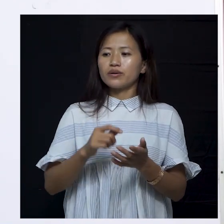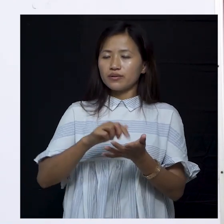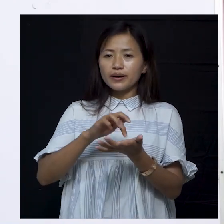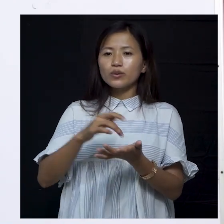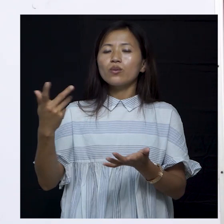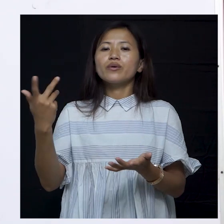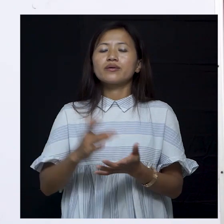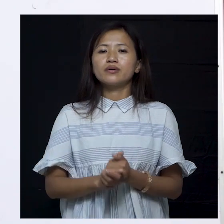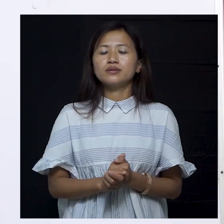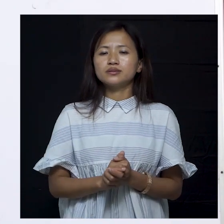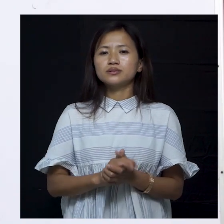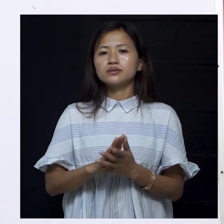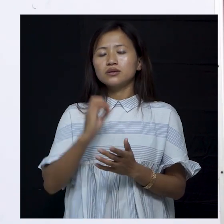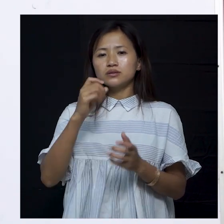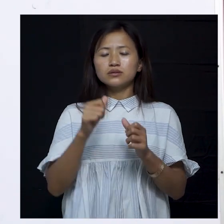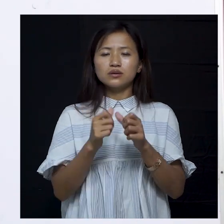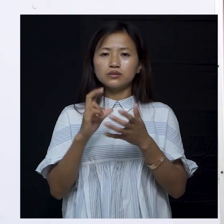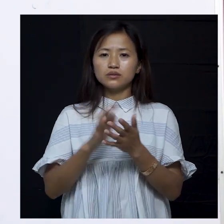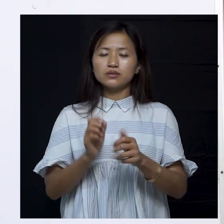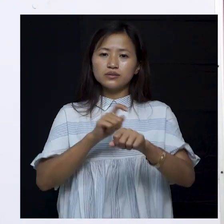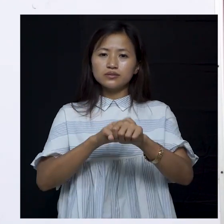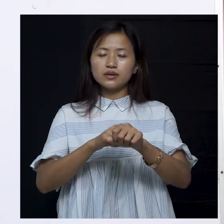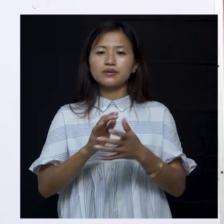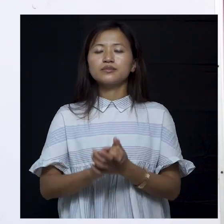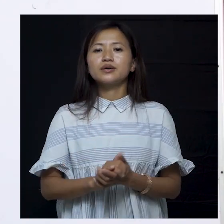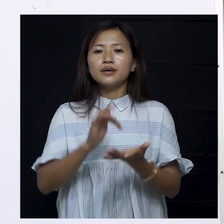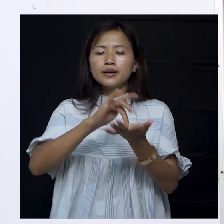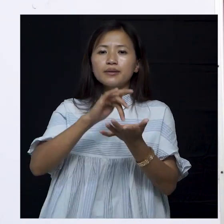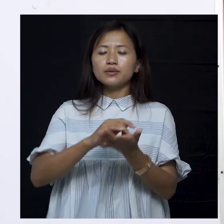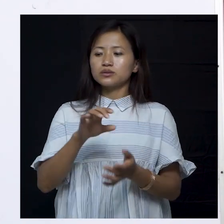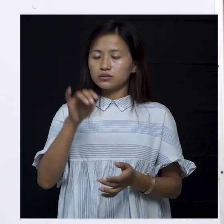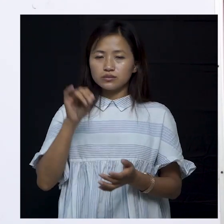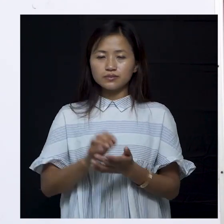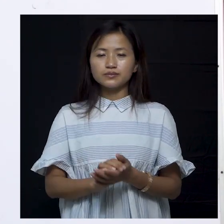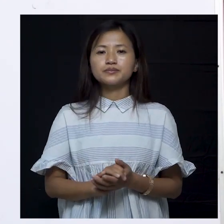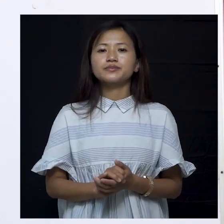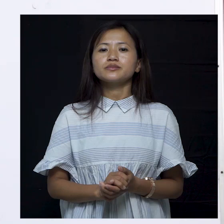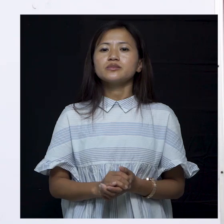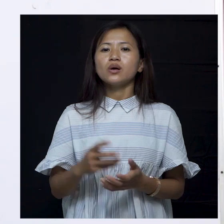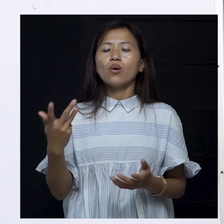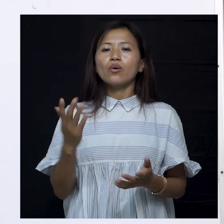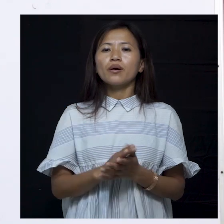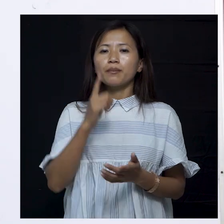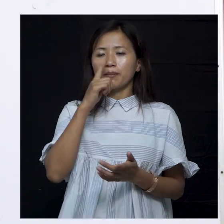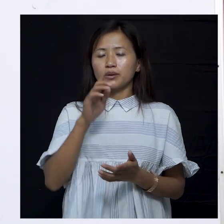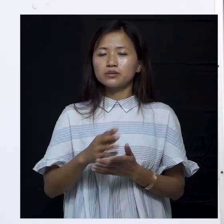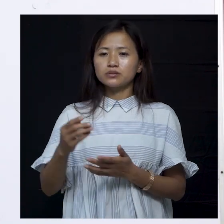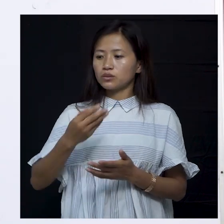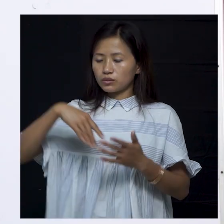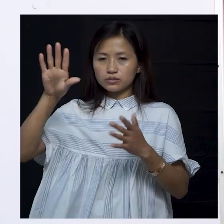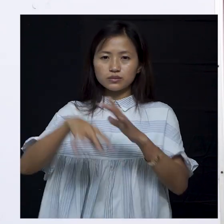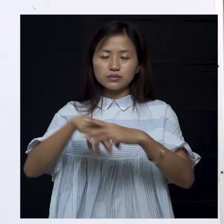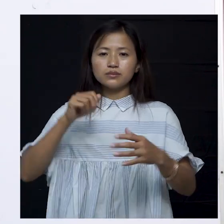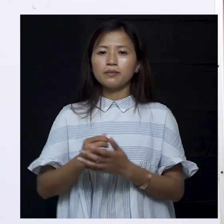contrast. An adverb clause of time will tell you when an action took place. Okay, whenever my mother goes out, she brings sweets